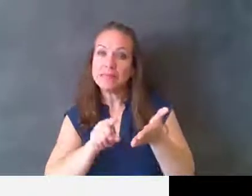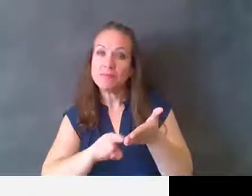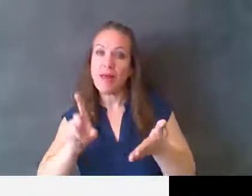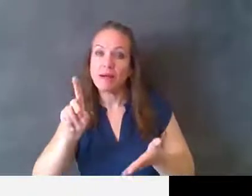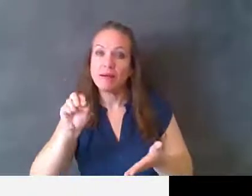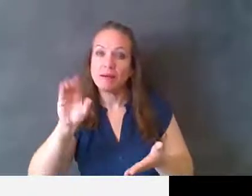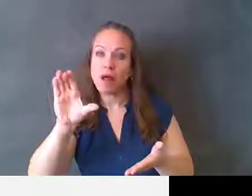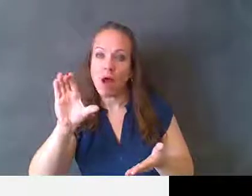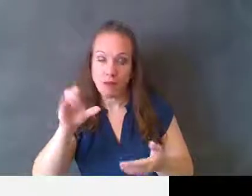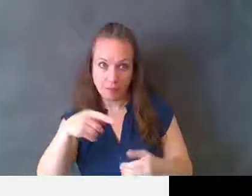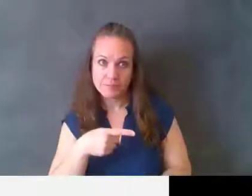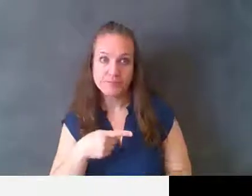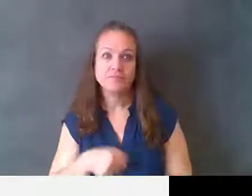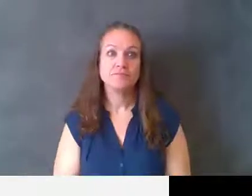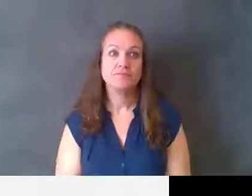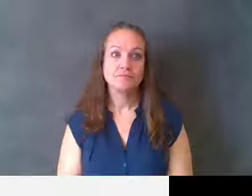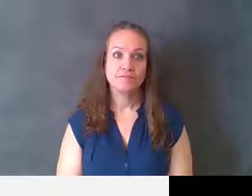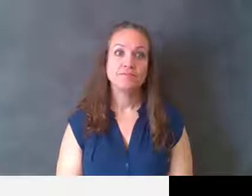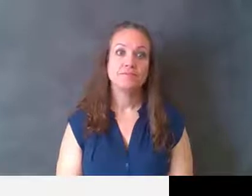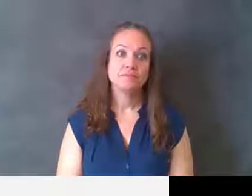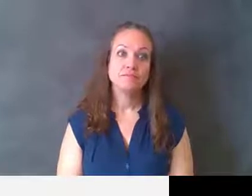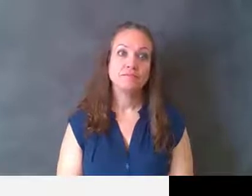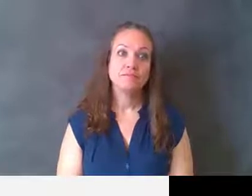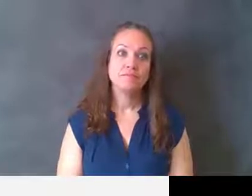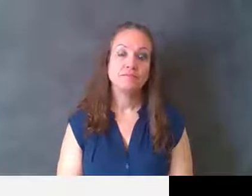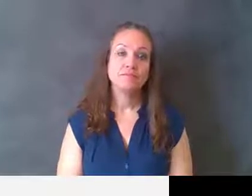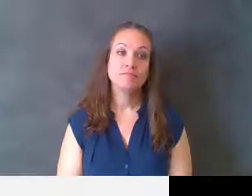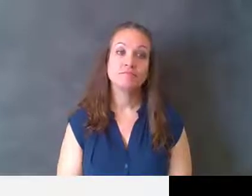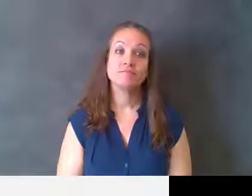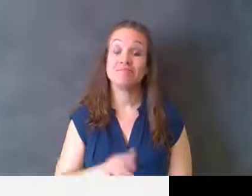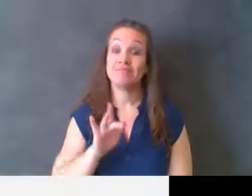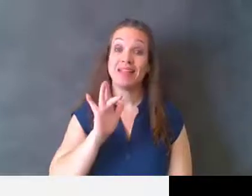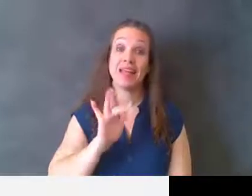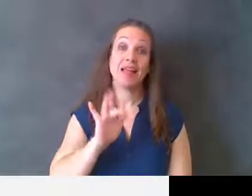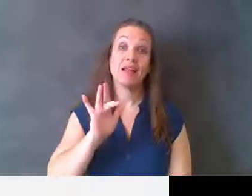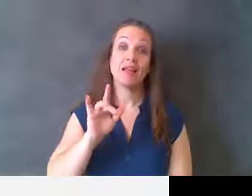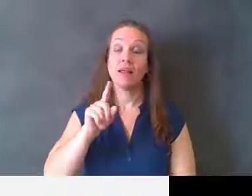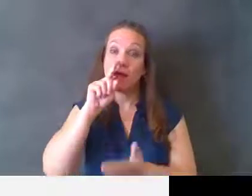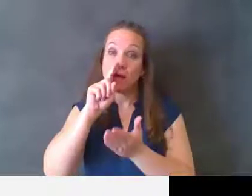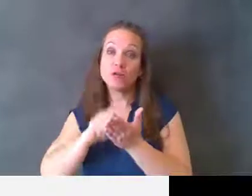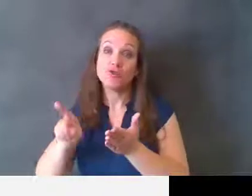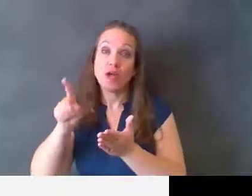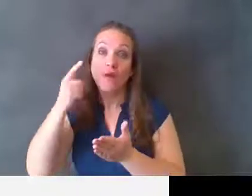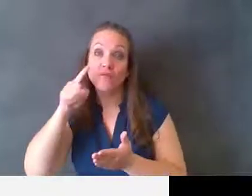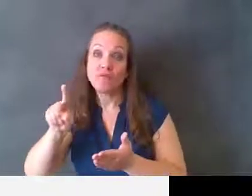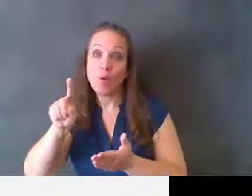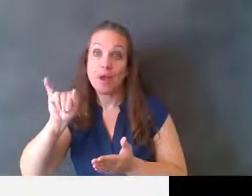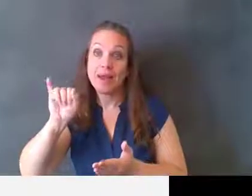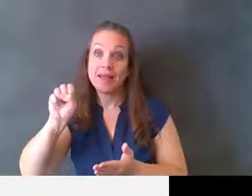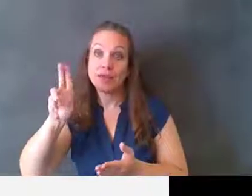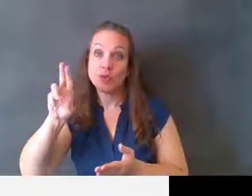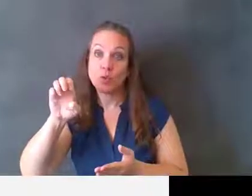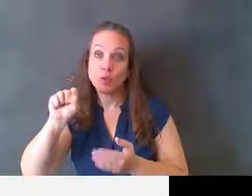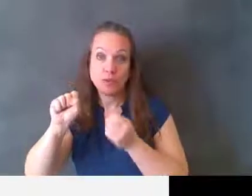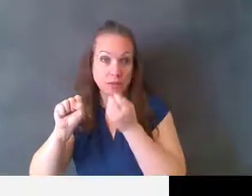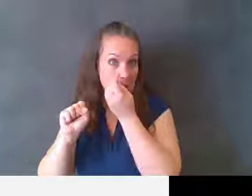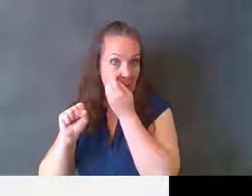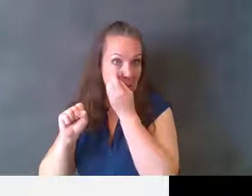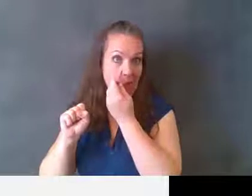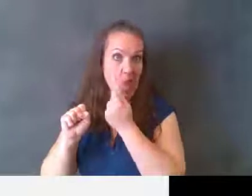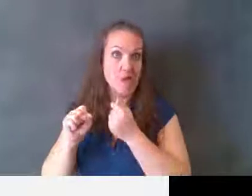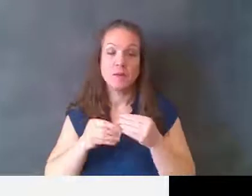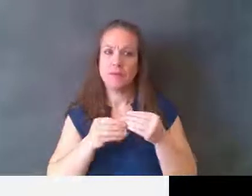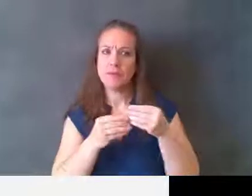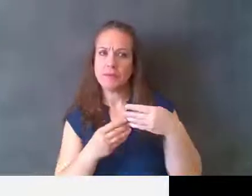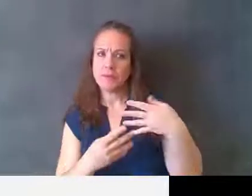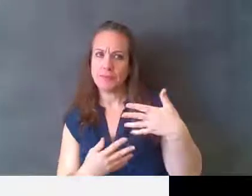for Issues, Inspect Document. I'm going to click where it says Check for Issues, and it has a few options here. It